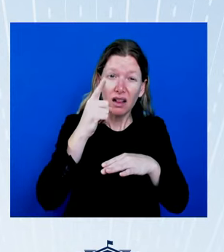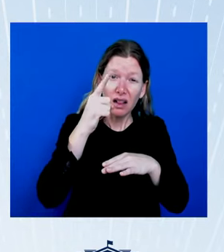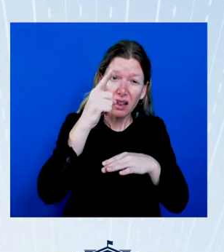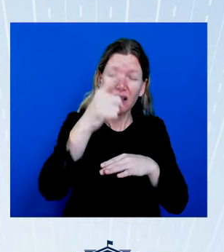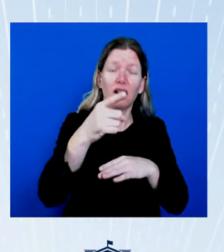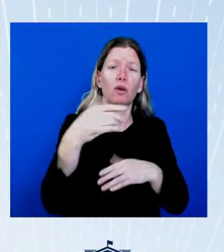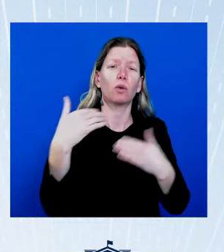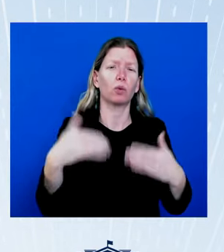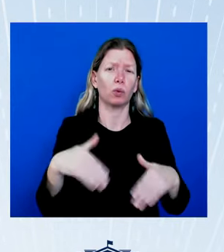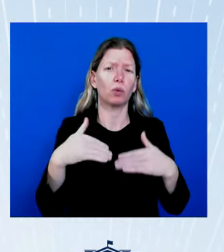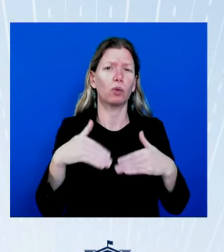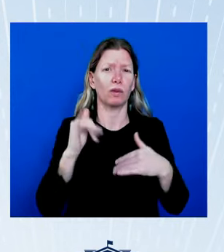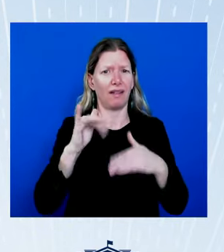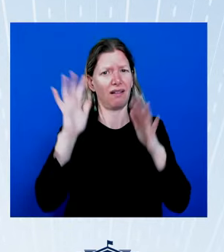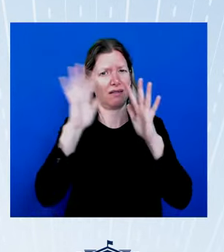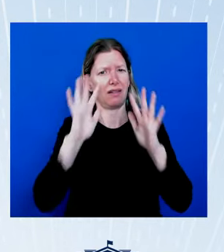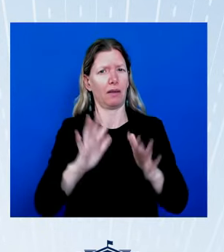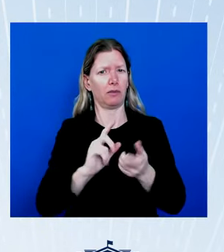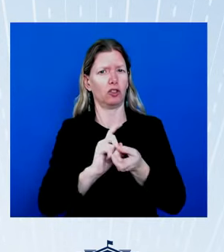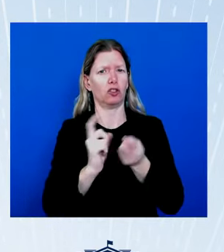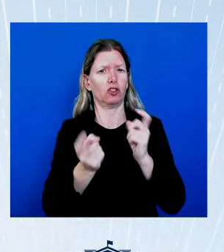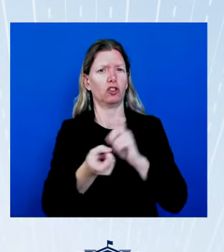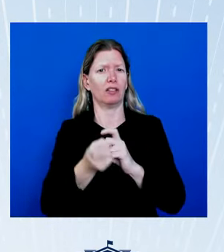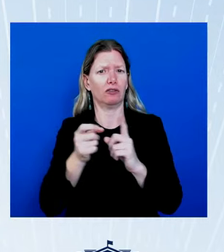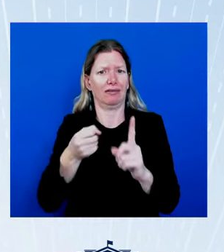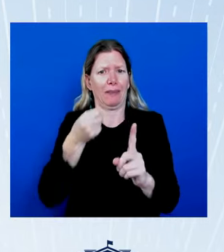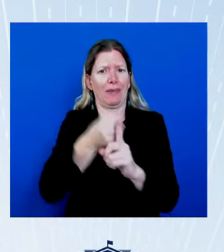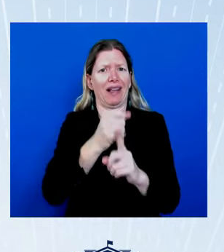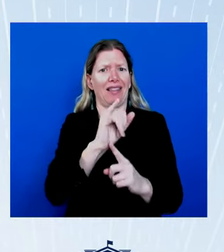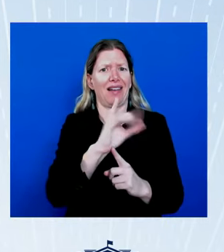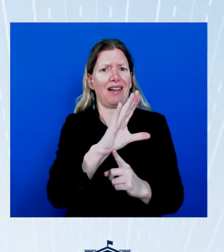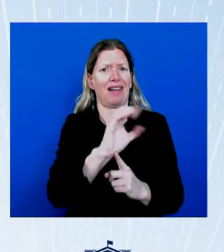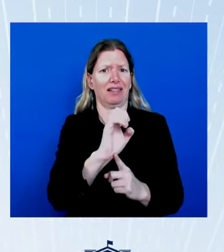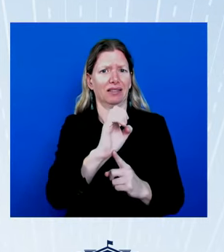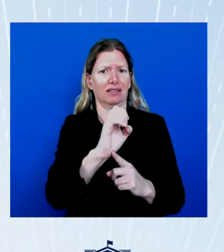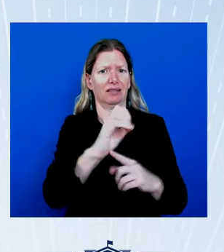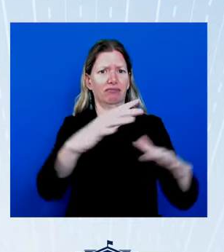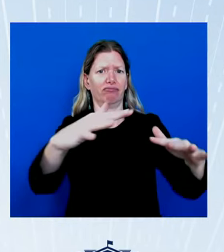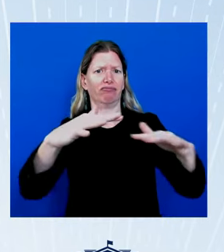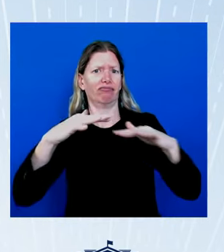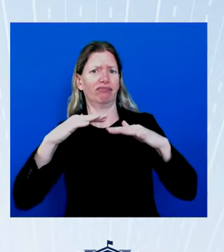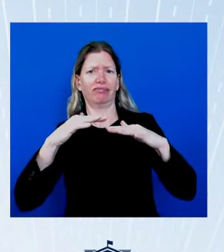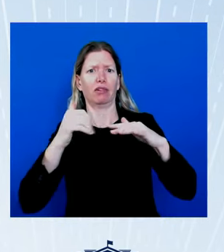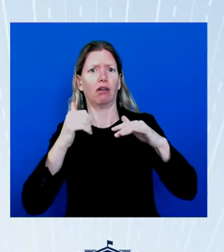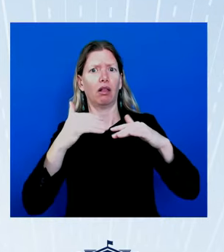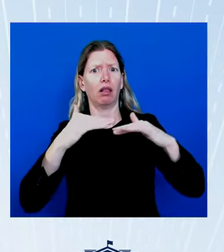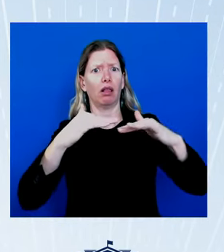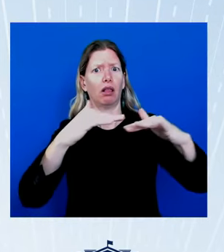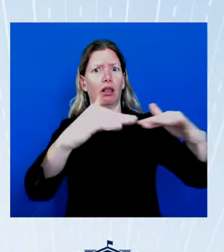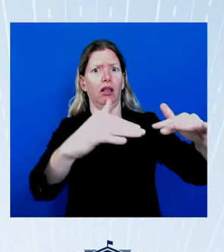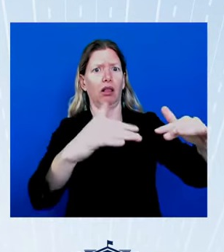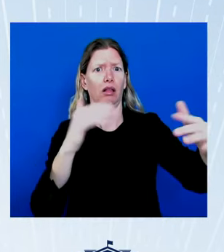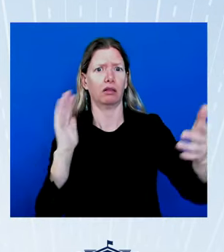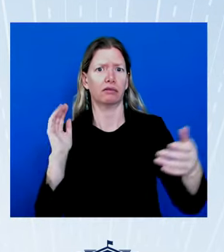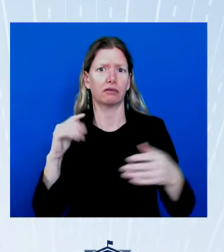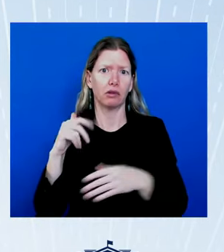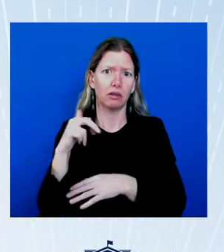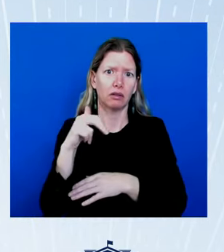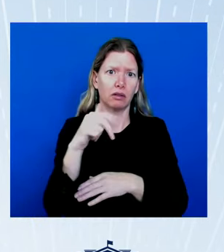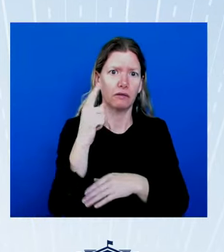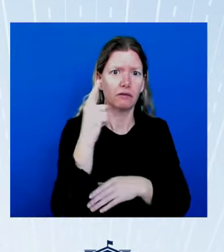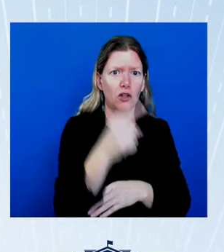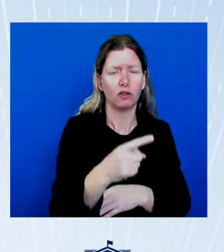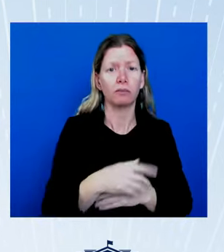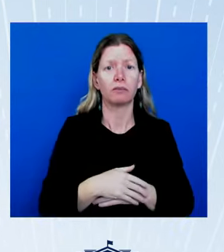impacting those local communities. So we have a new Office of Climate Change and Health Equity and its sister Office of Environmental Justice that are